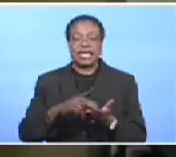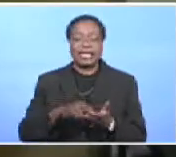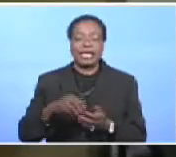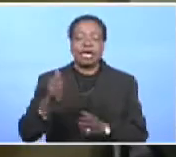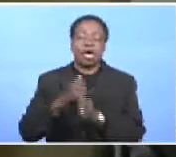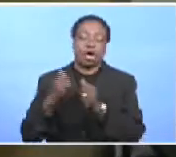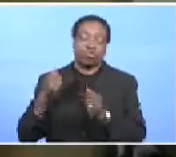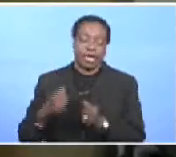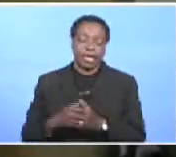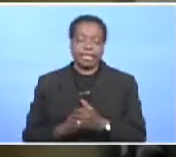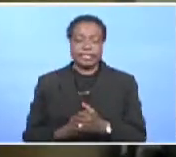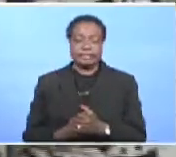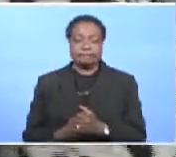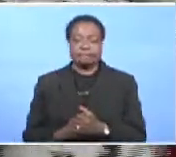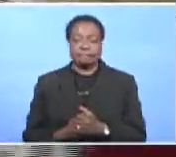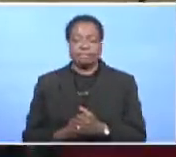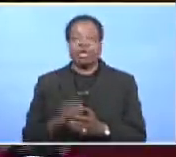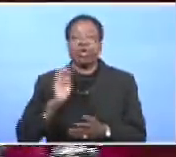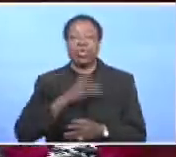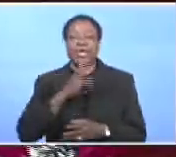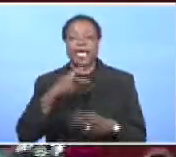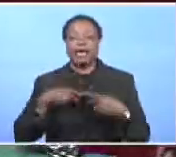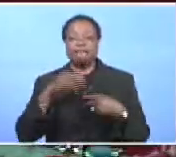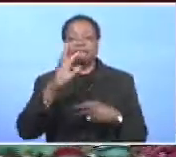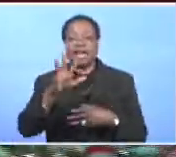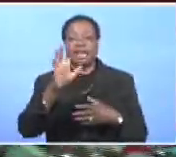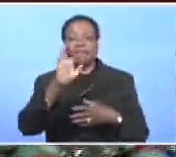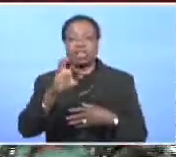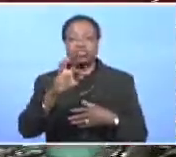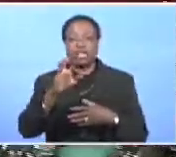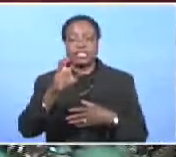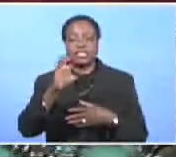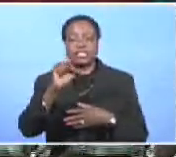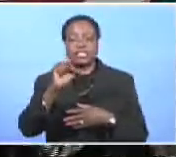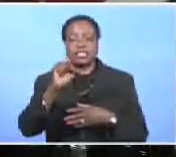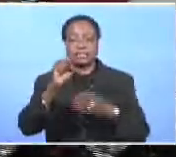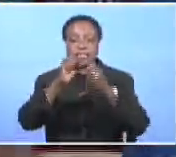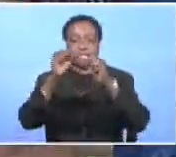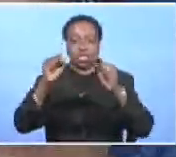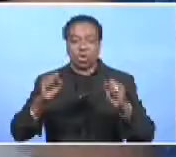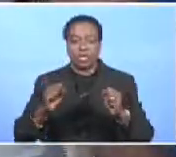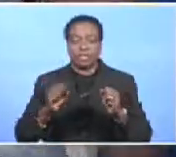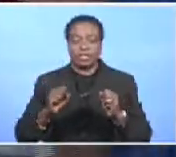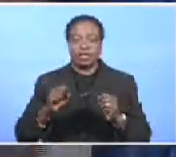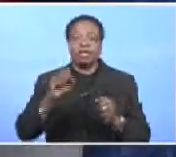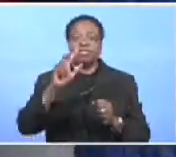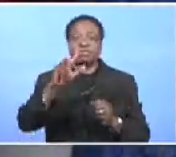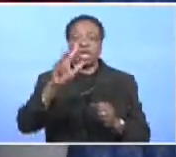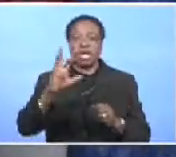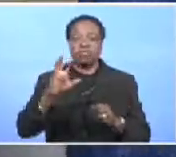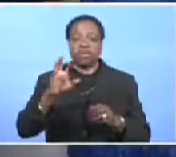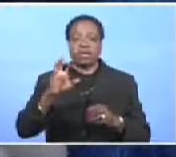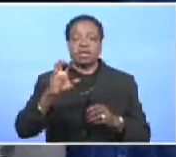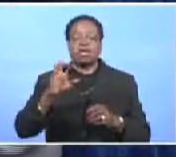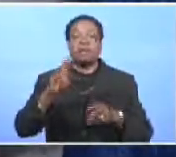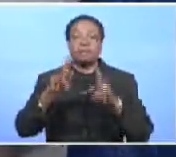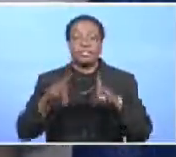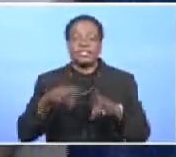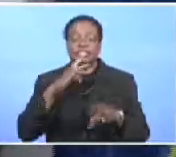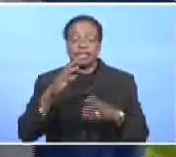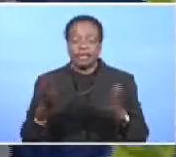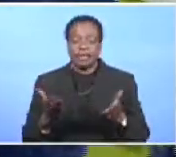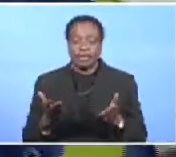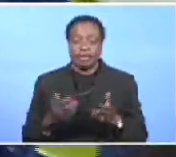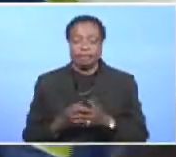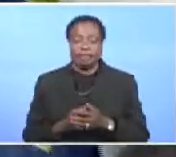cent. And we have about 500 stalls in here, so probably we have about maybe 300 that is occupied. The rest is empty. I think